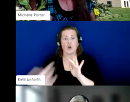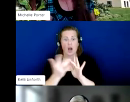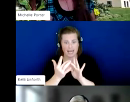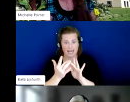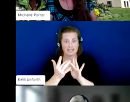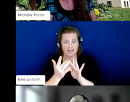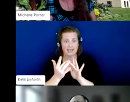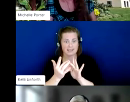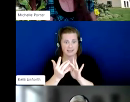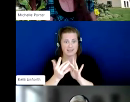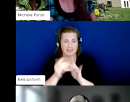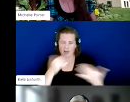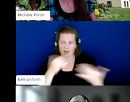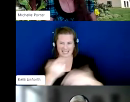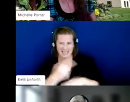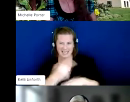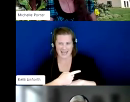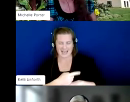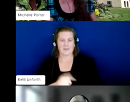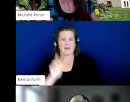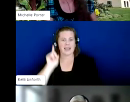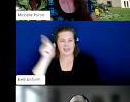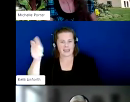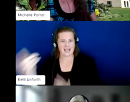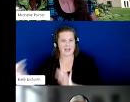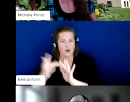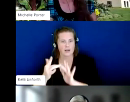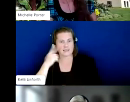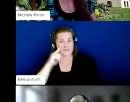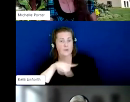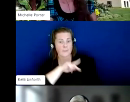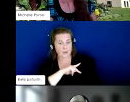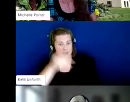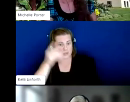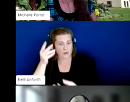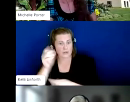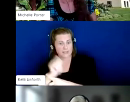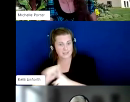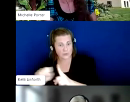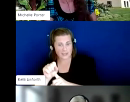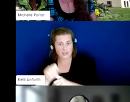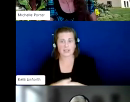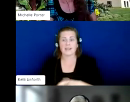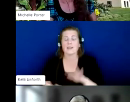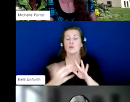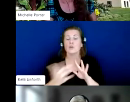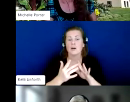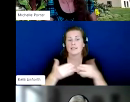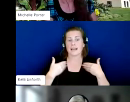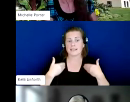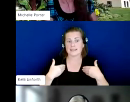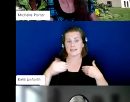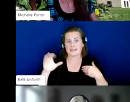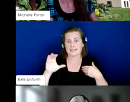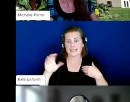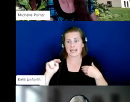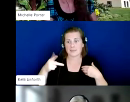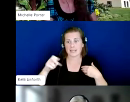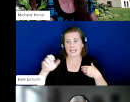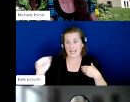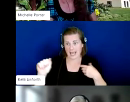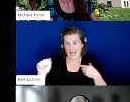would like to further discuss something personal in nature. You can reach out to either the